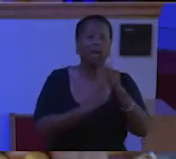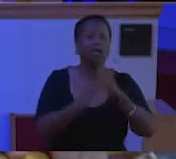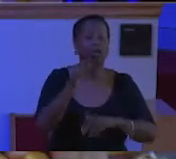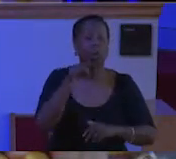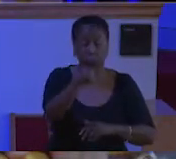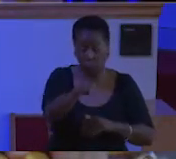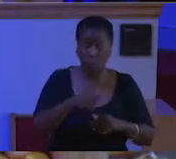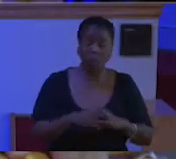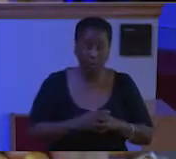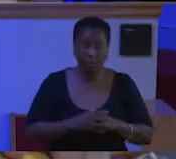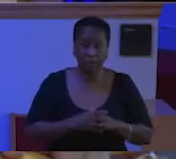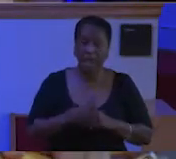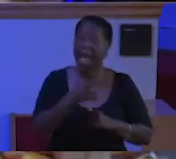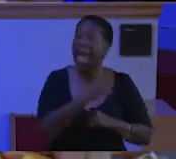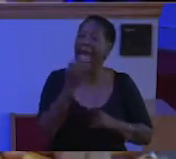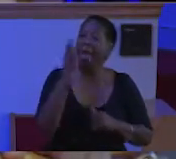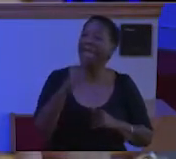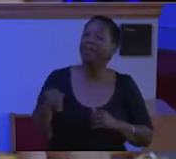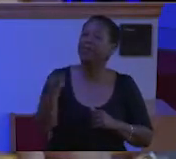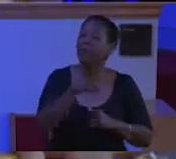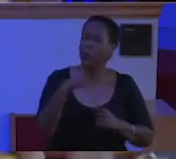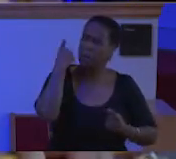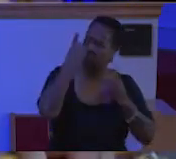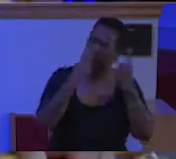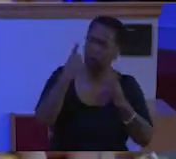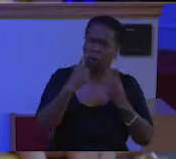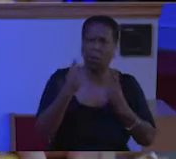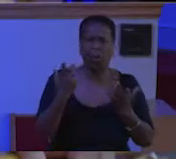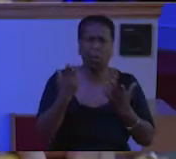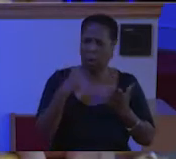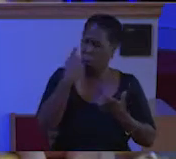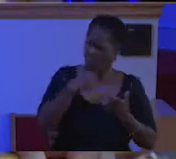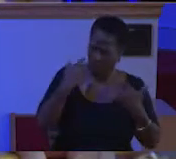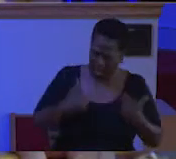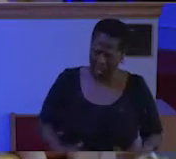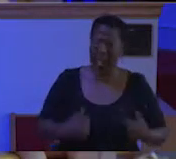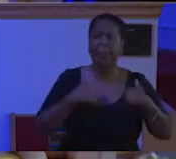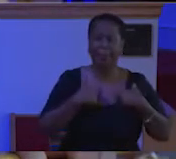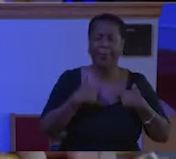you. And if you consider, says Paul, who I am,